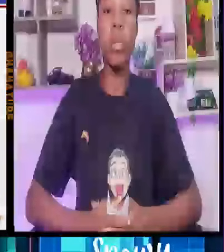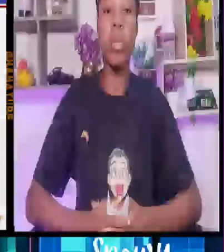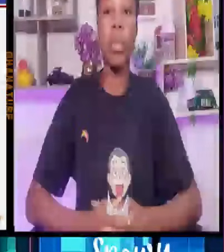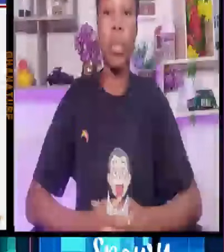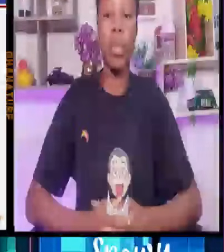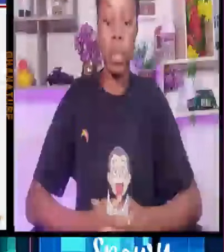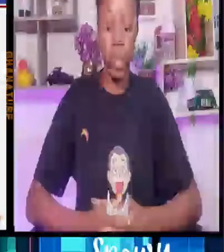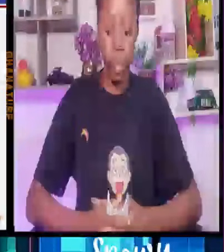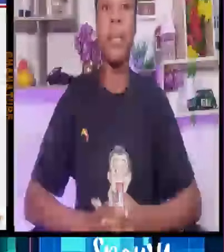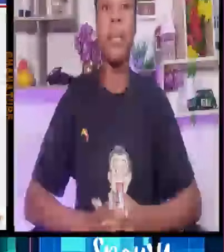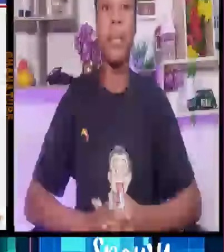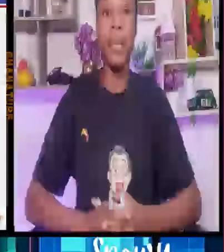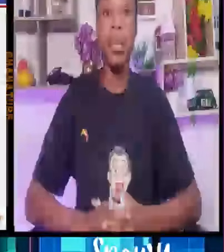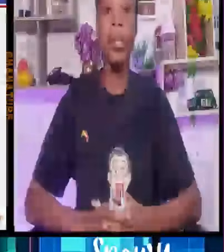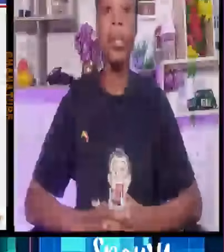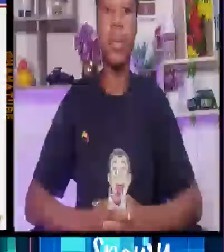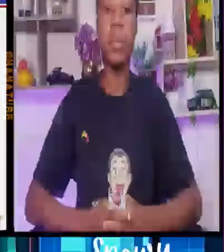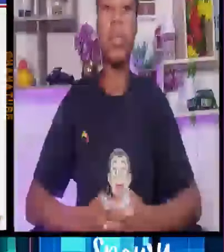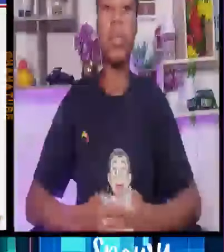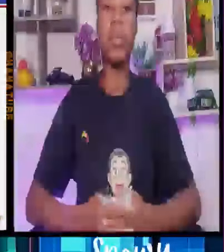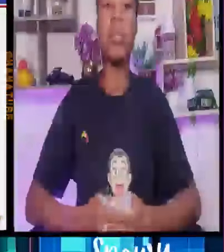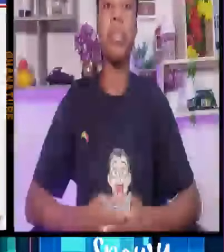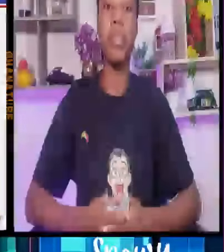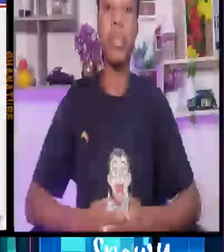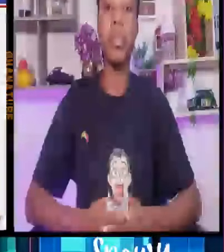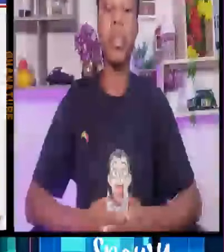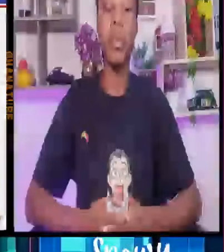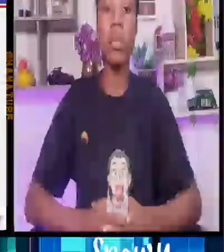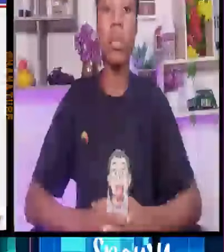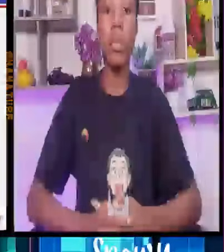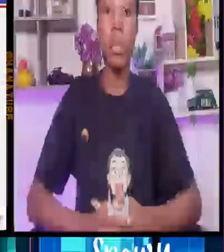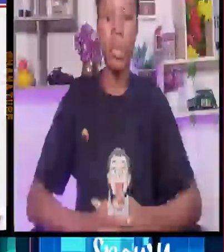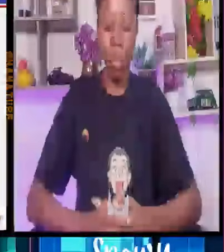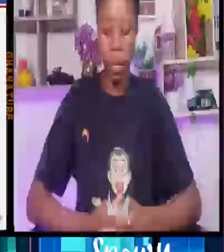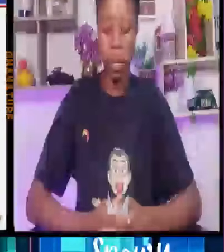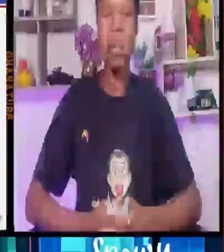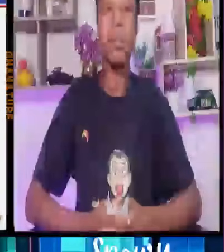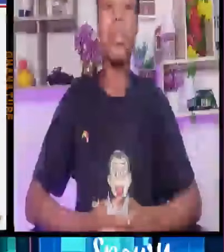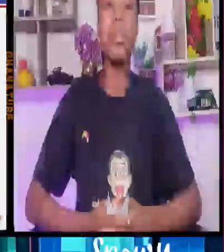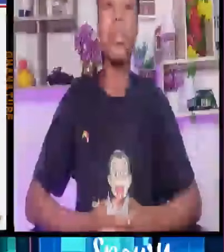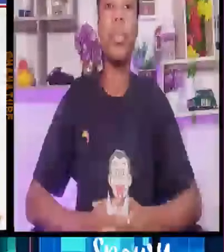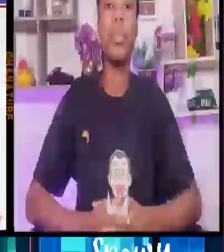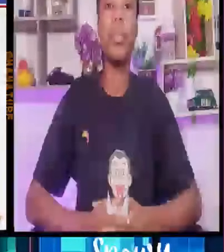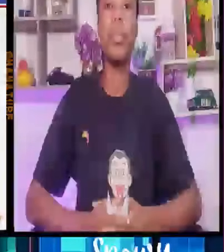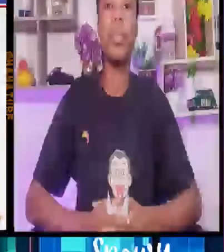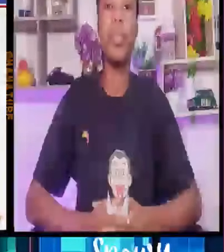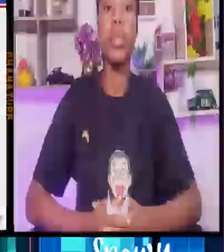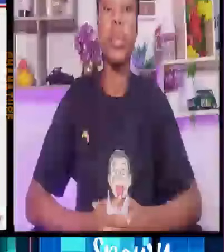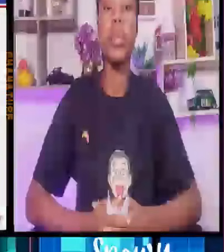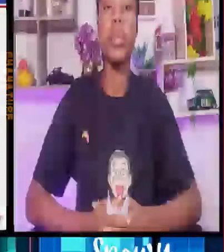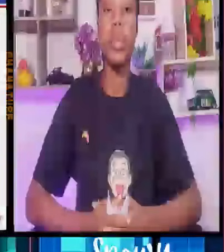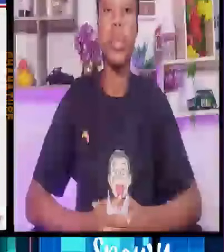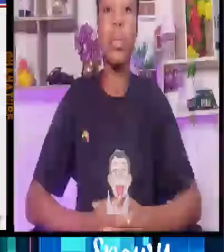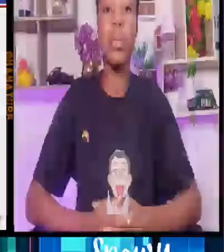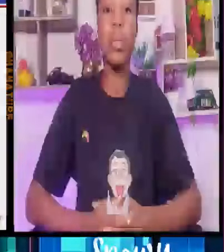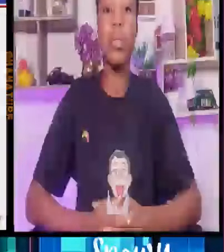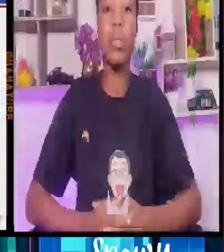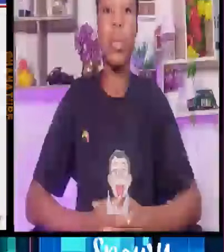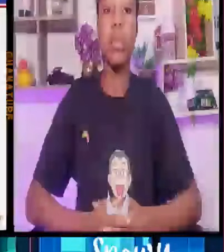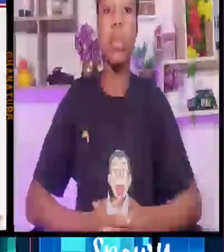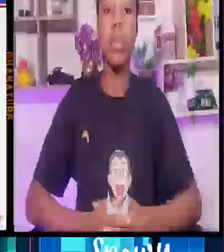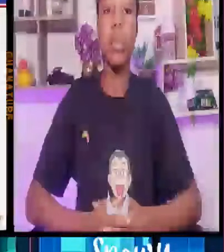screen would be the color blue and red. Now let's go through it. You recall that in 1992,